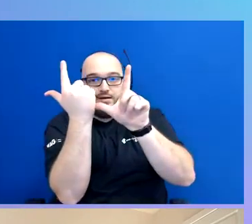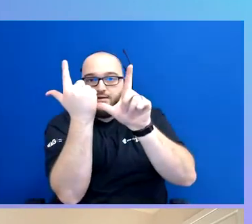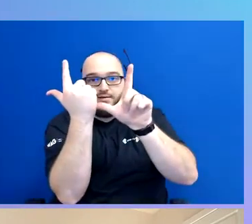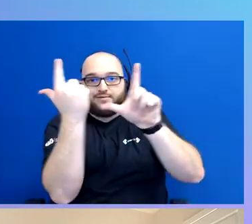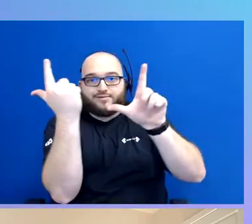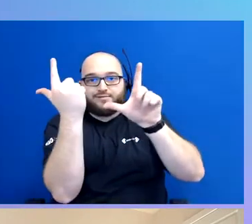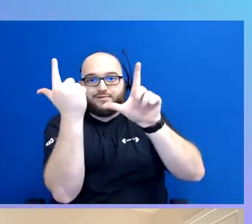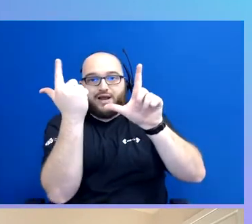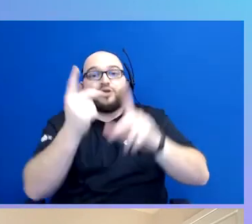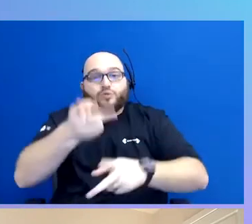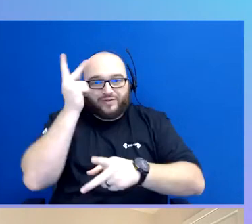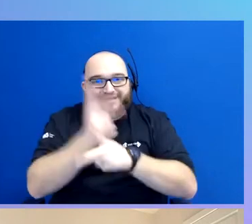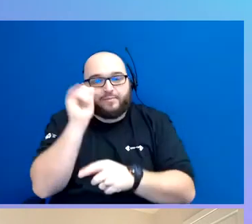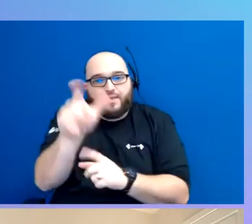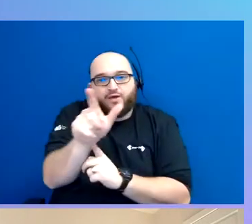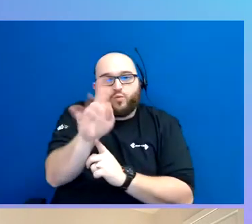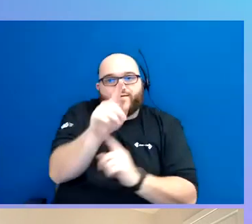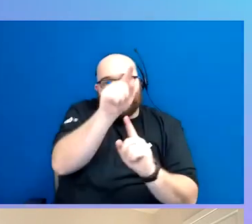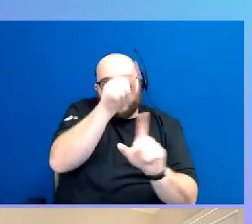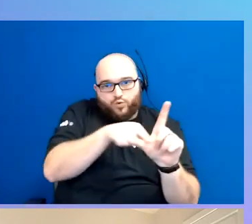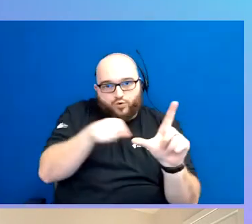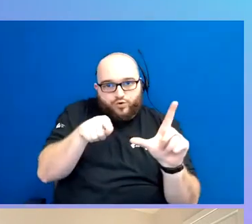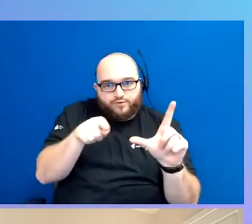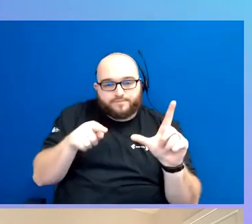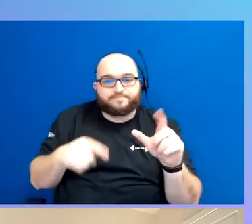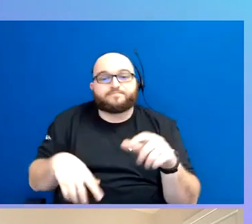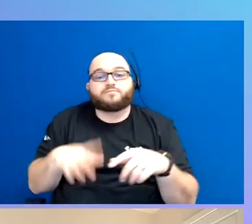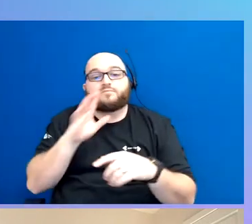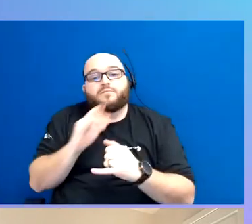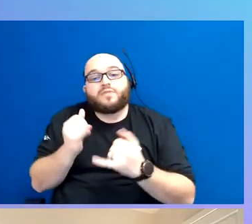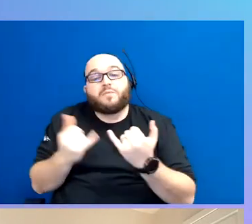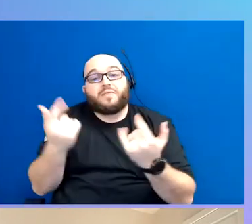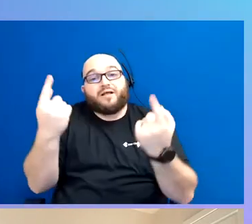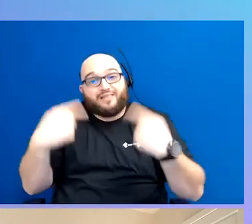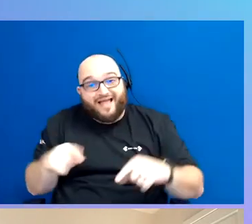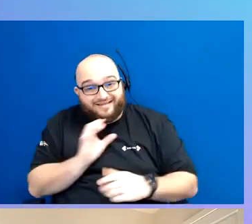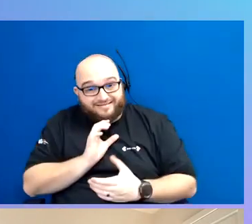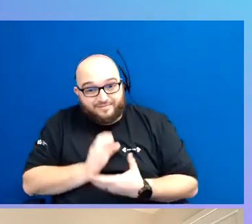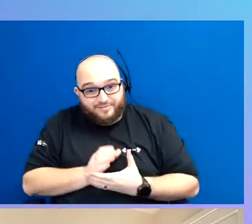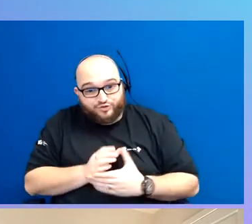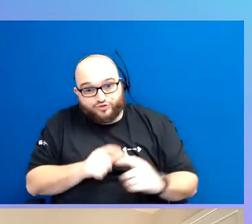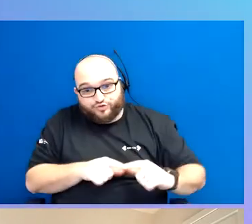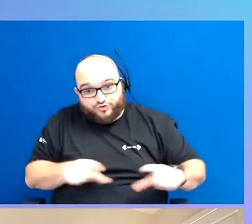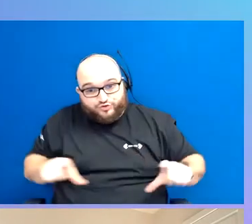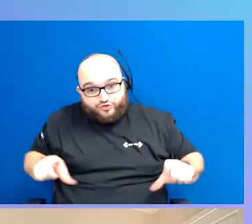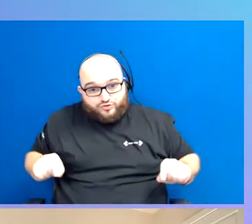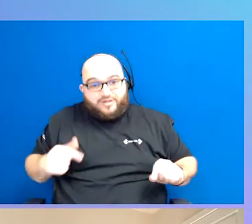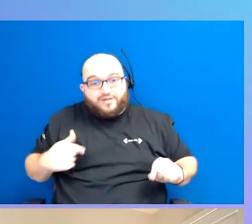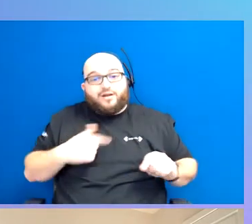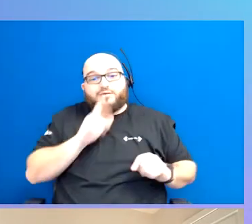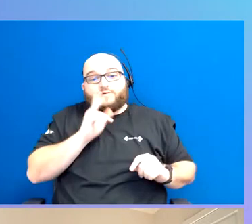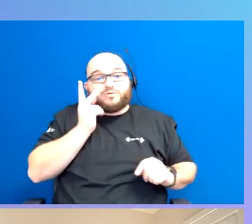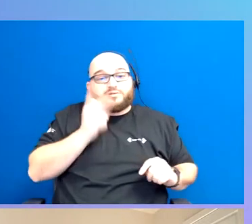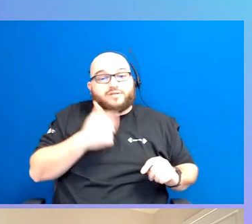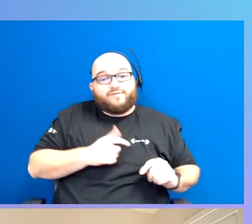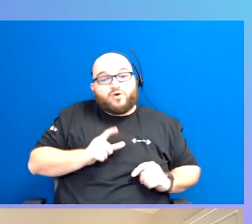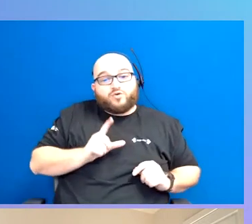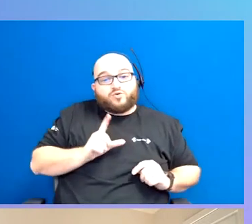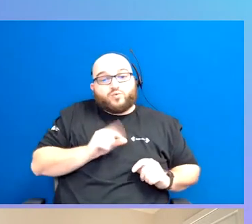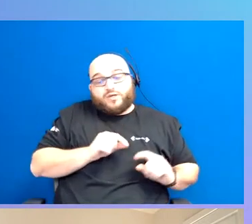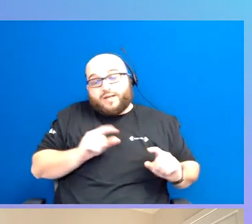maintained. But in the last row of the screenshot, I have icons really close and tight to each